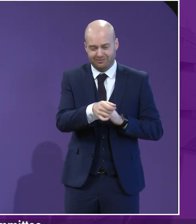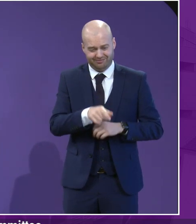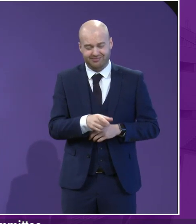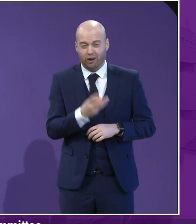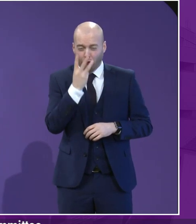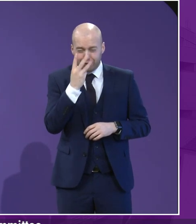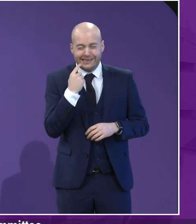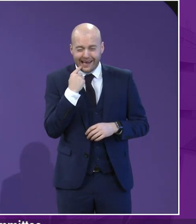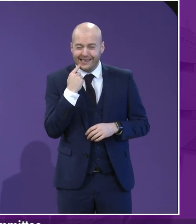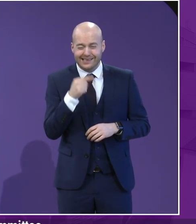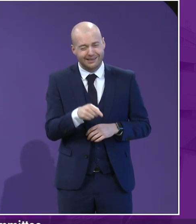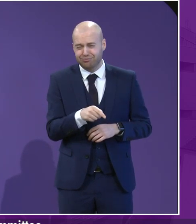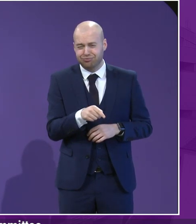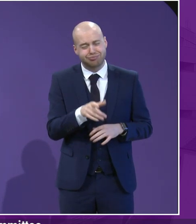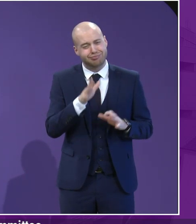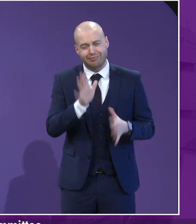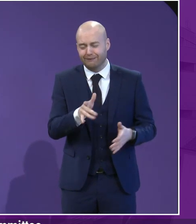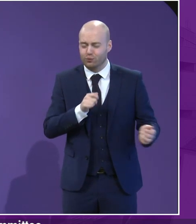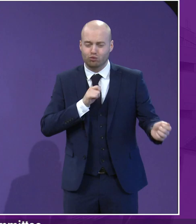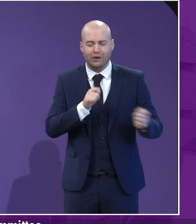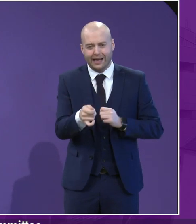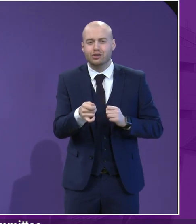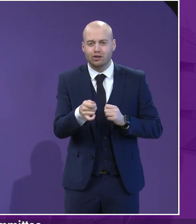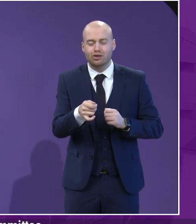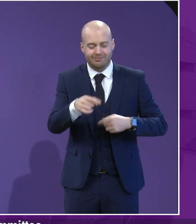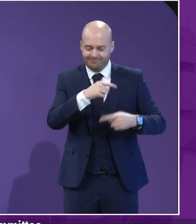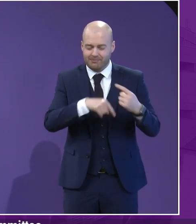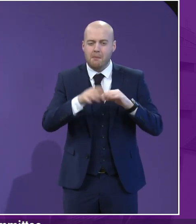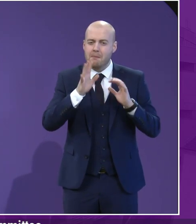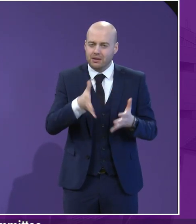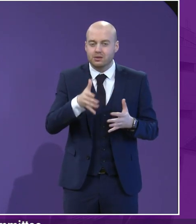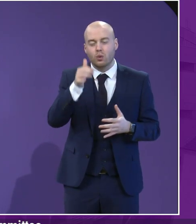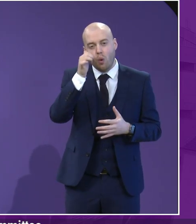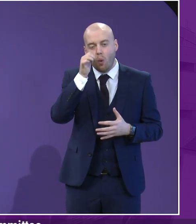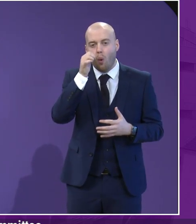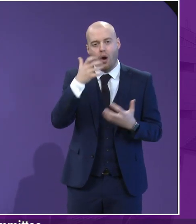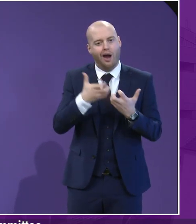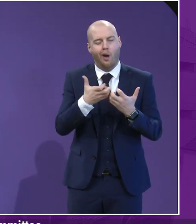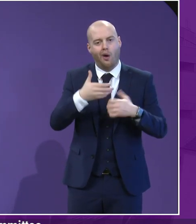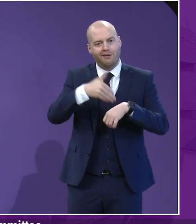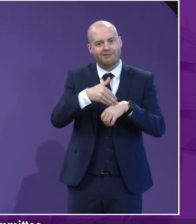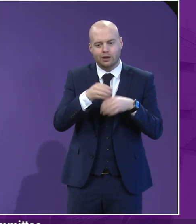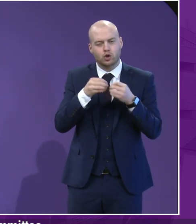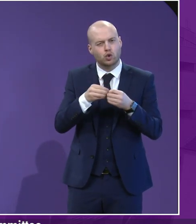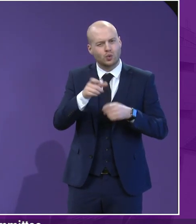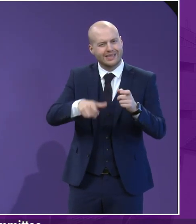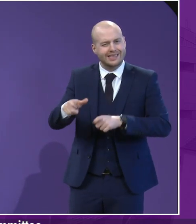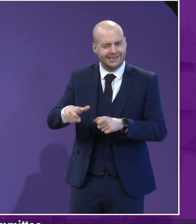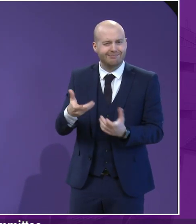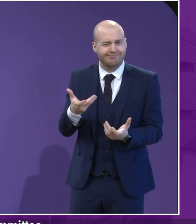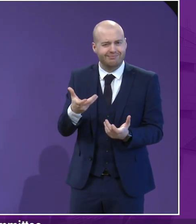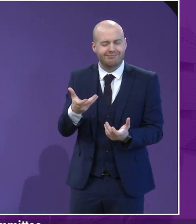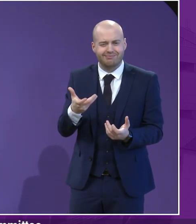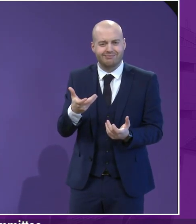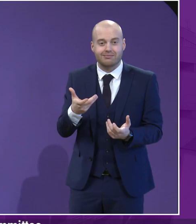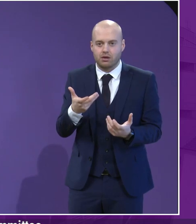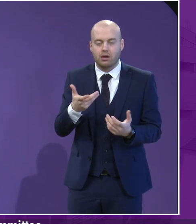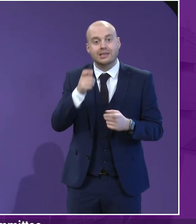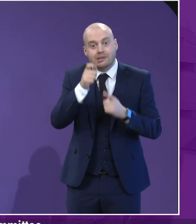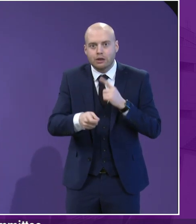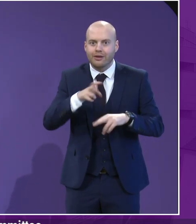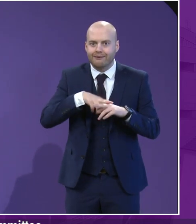think that's really sad, because the system should be much more supportive. It shouldn't be a situation where you're forced to choose between your